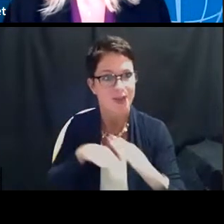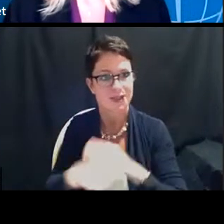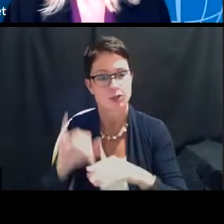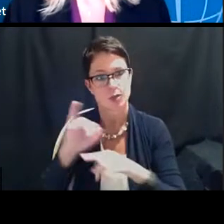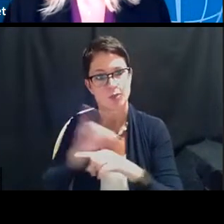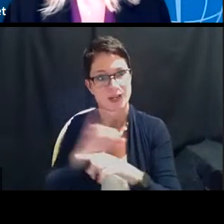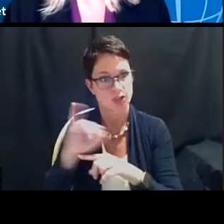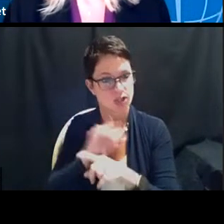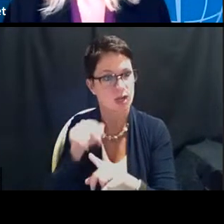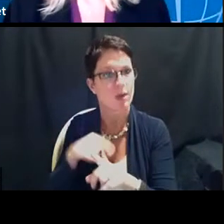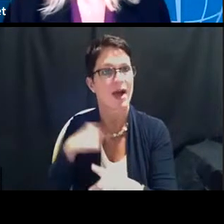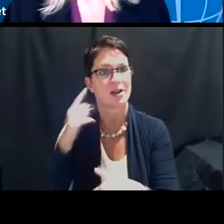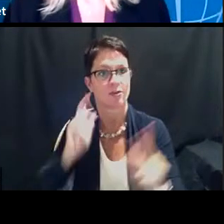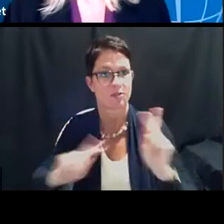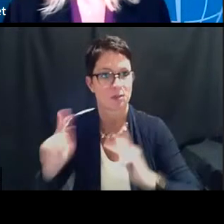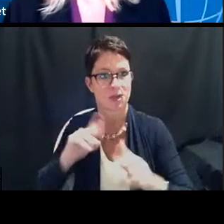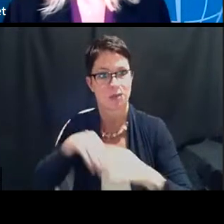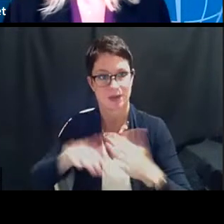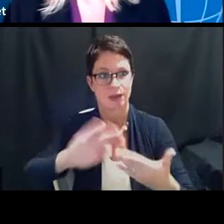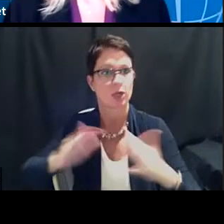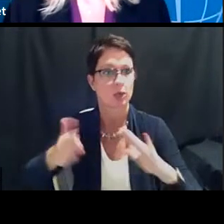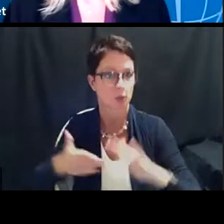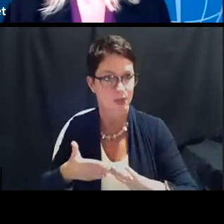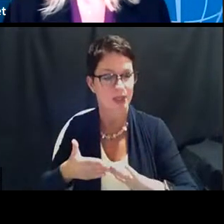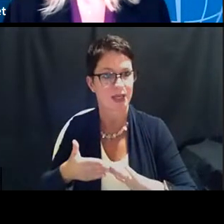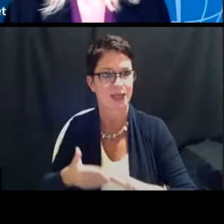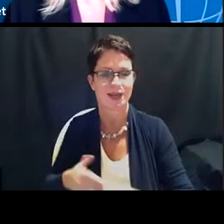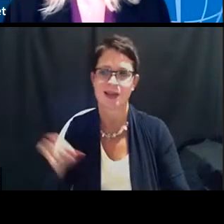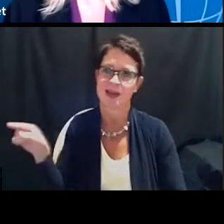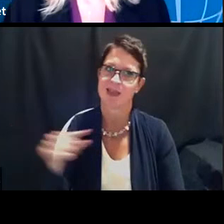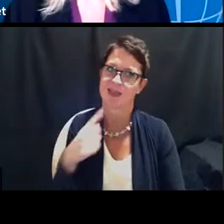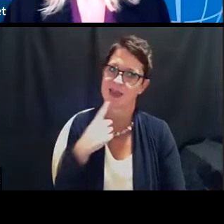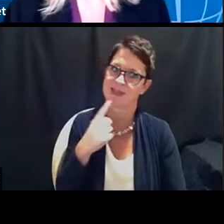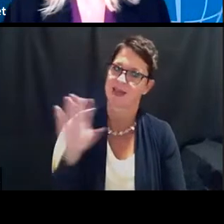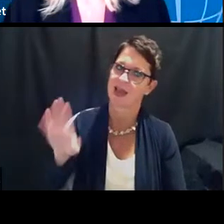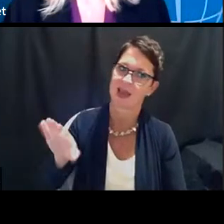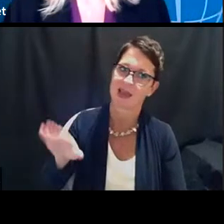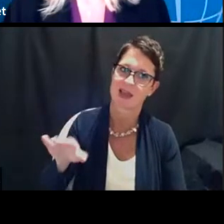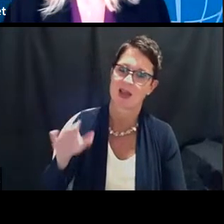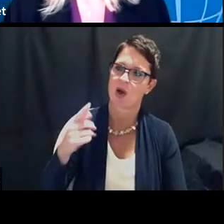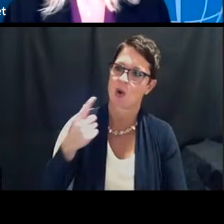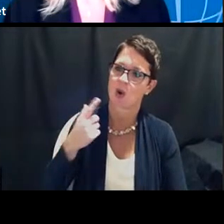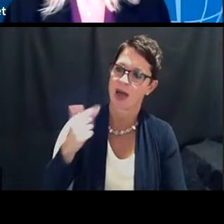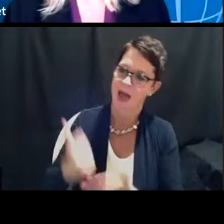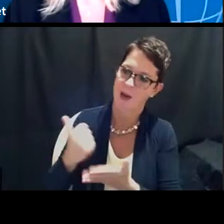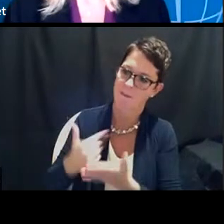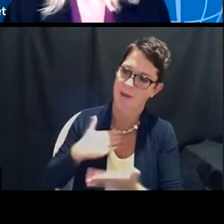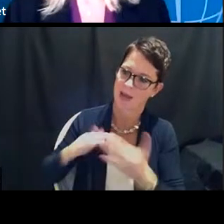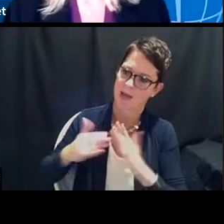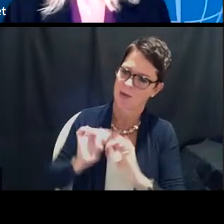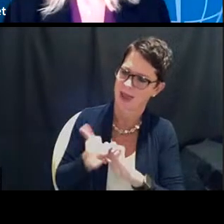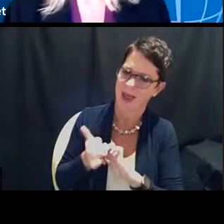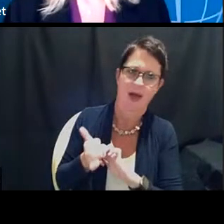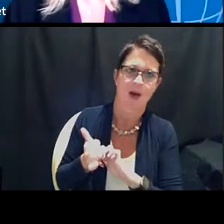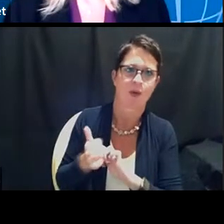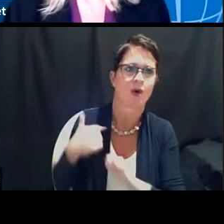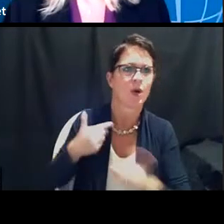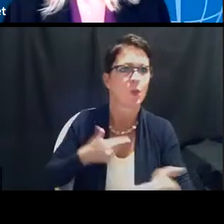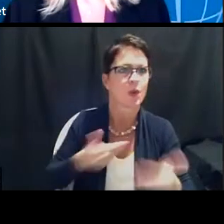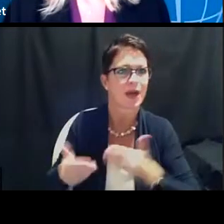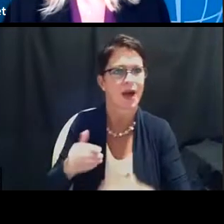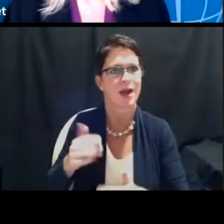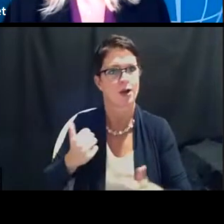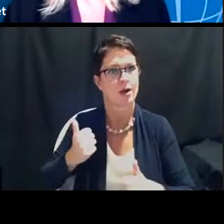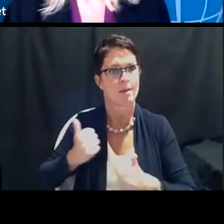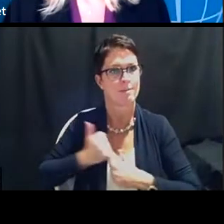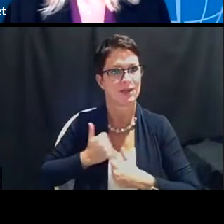apprenticeship. So I know for the people in the community who say, you know, what is it going to do for my community? I mean, we hire veterans,